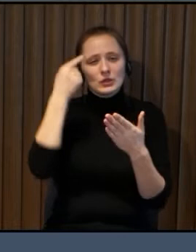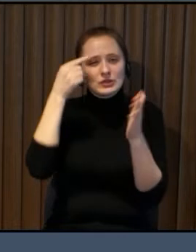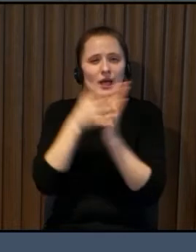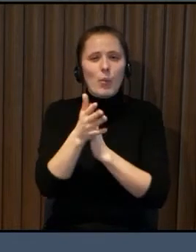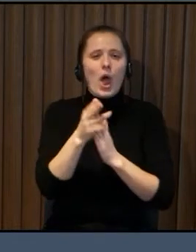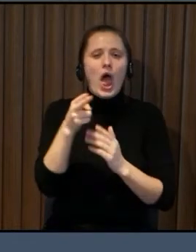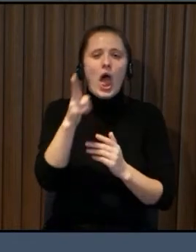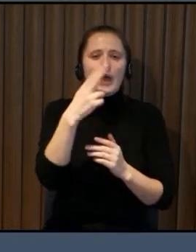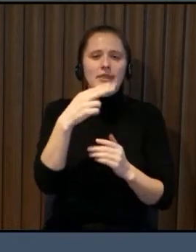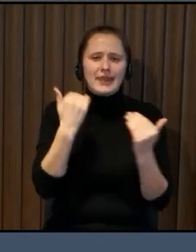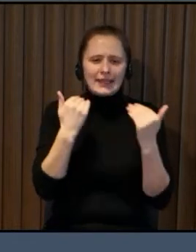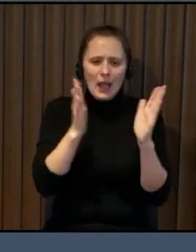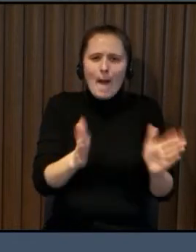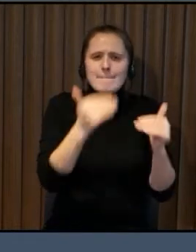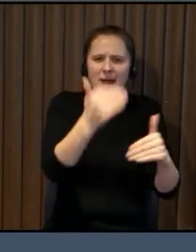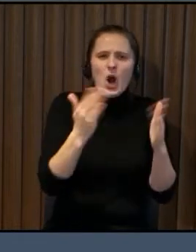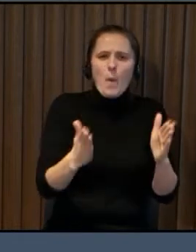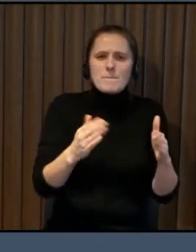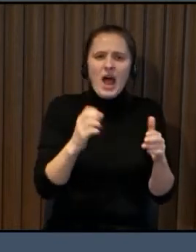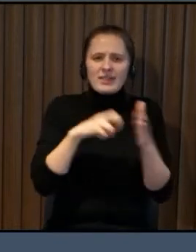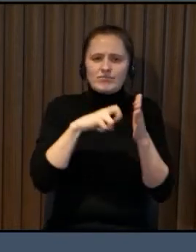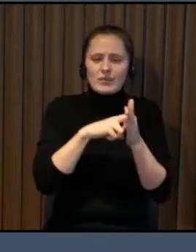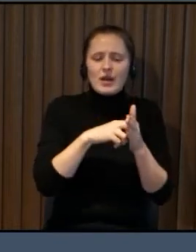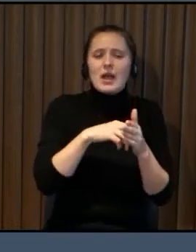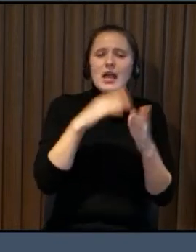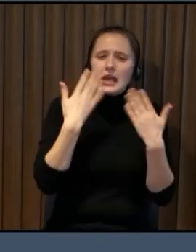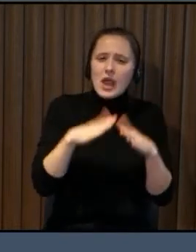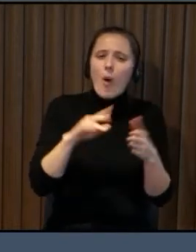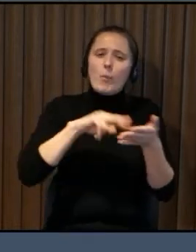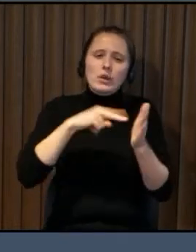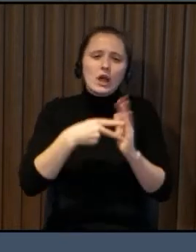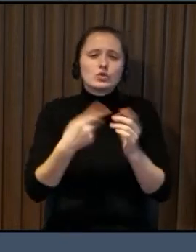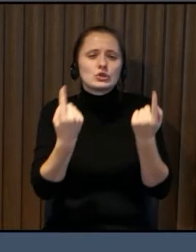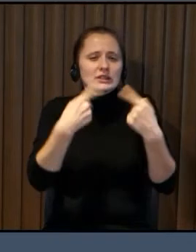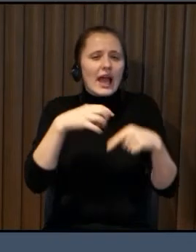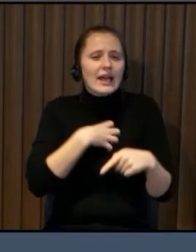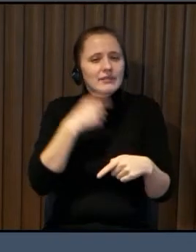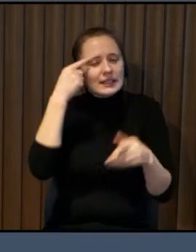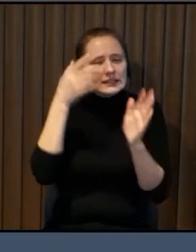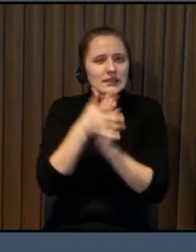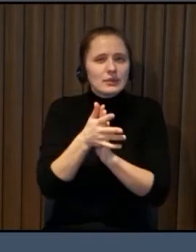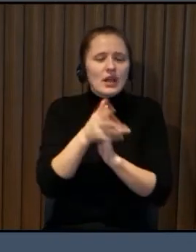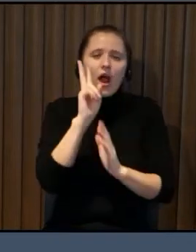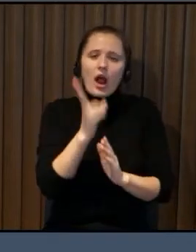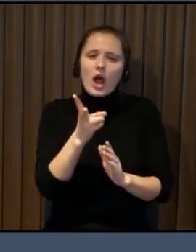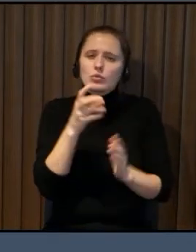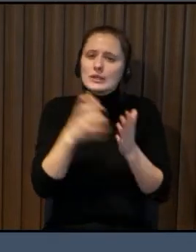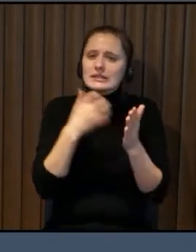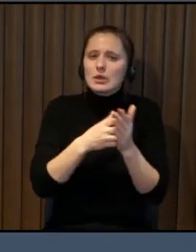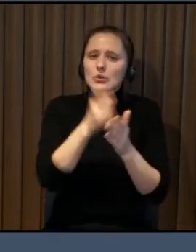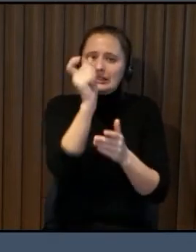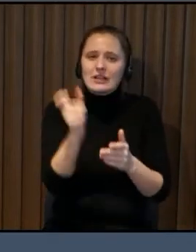For example, the deposit system. Already during the planning stage, you need to think how people